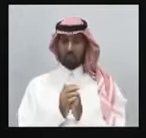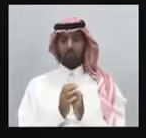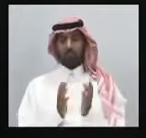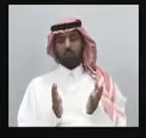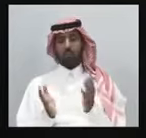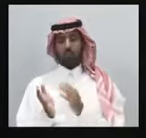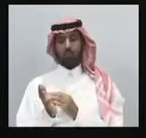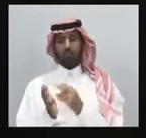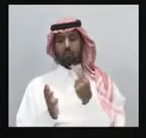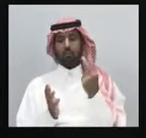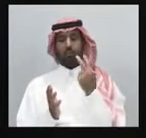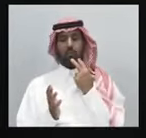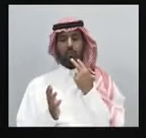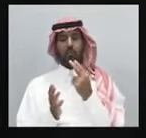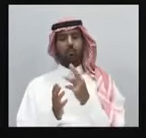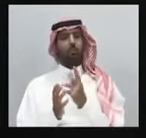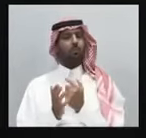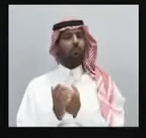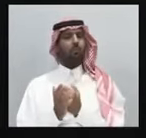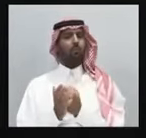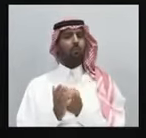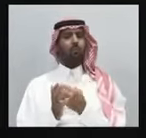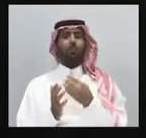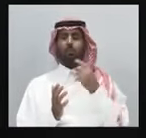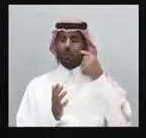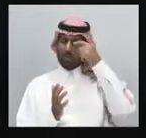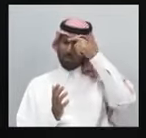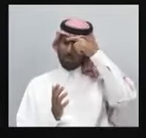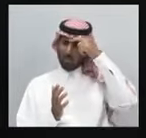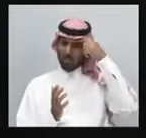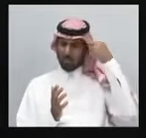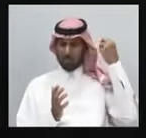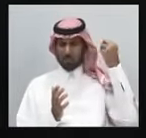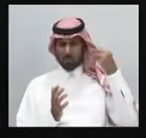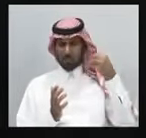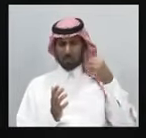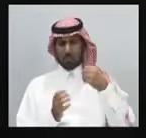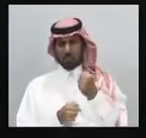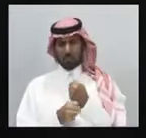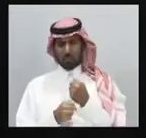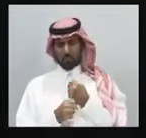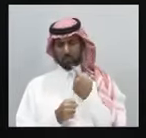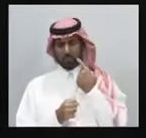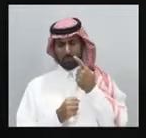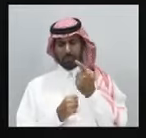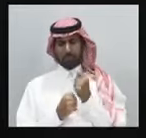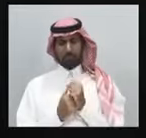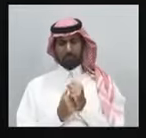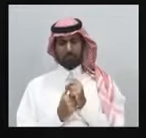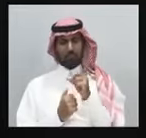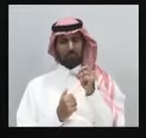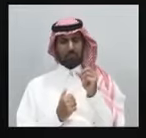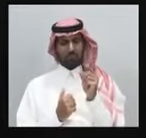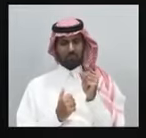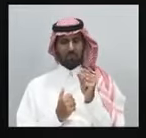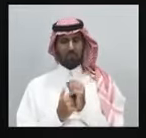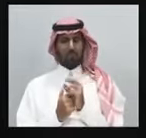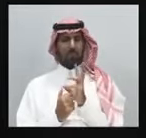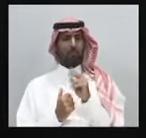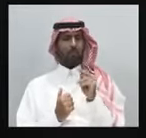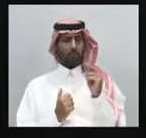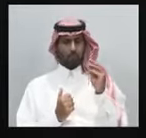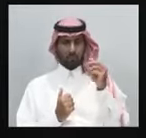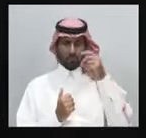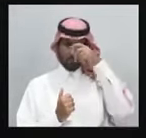Second, tolerance to high temperature. Do you remember that they said that you have to be able